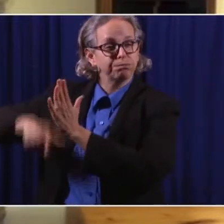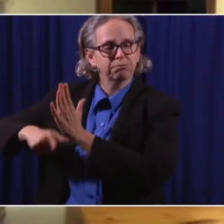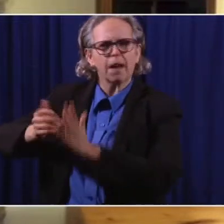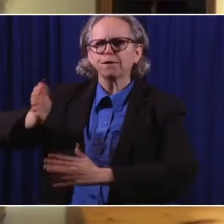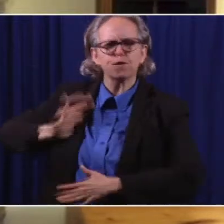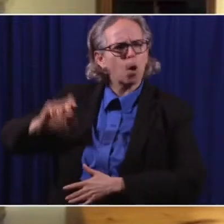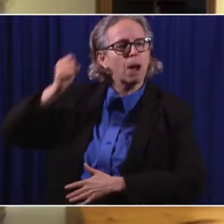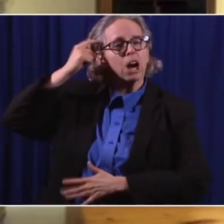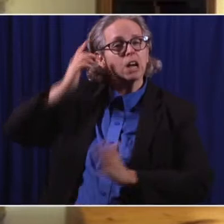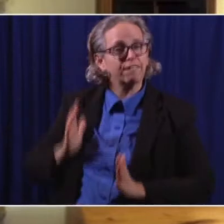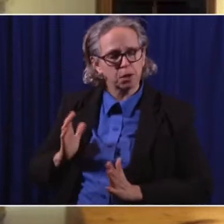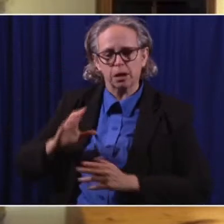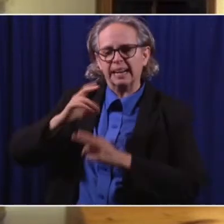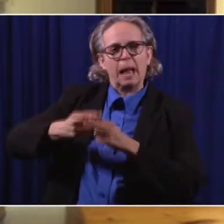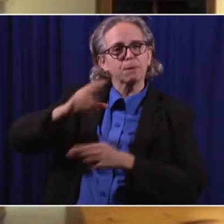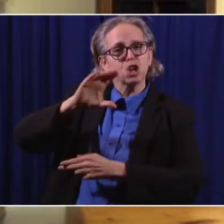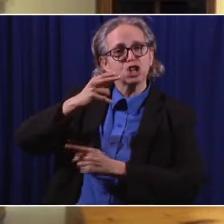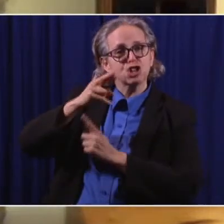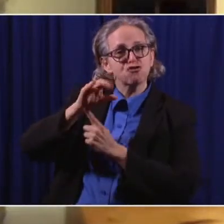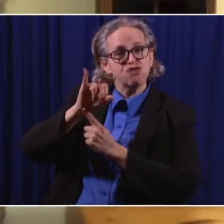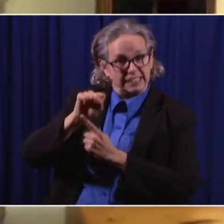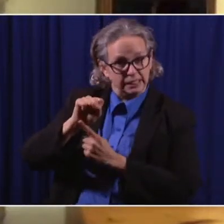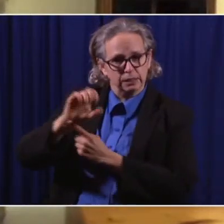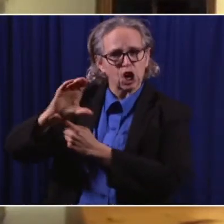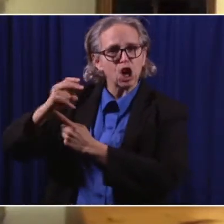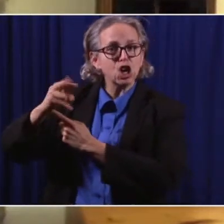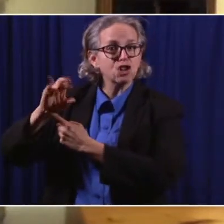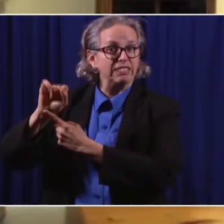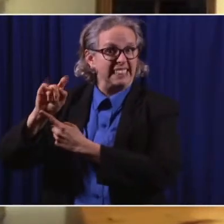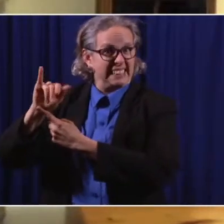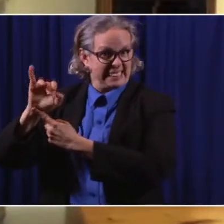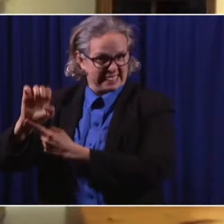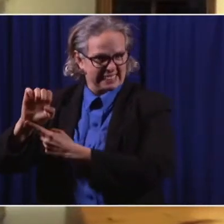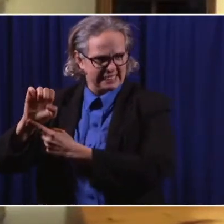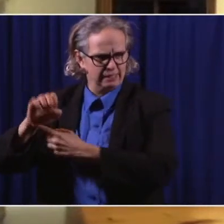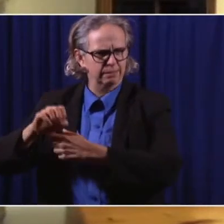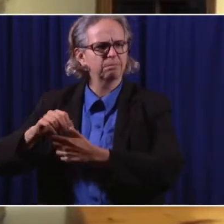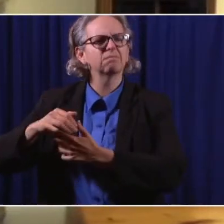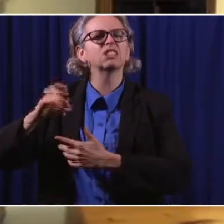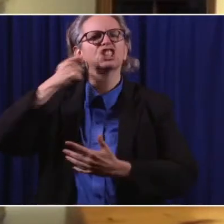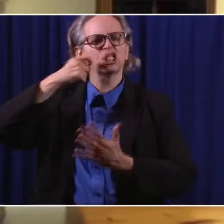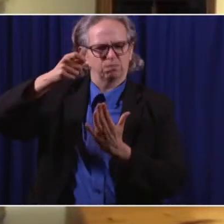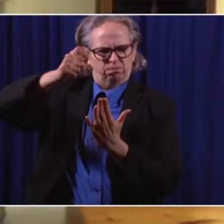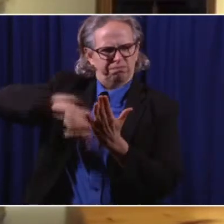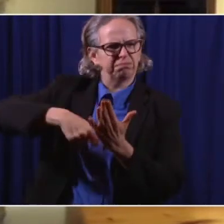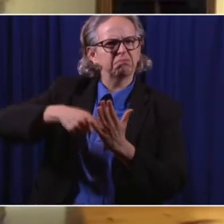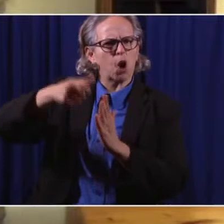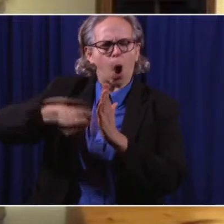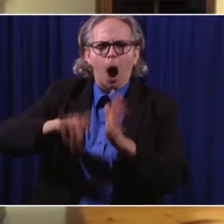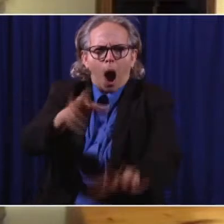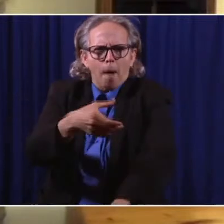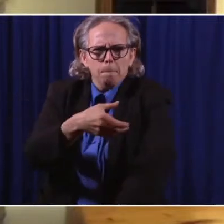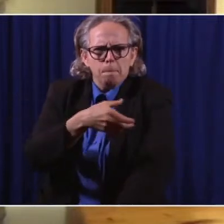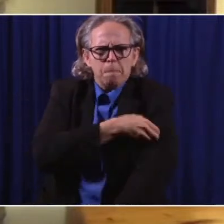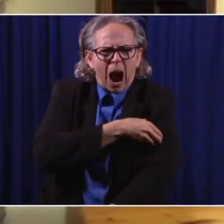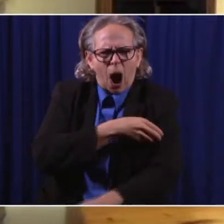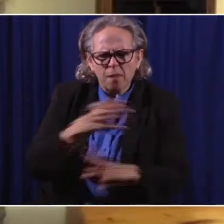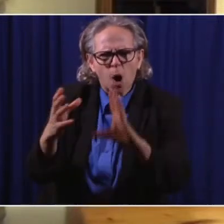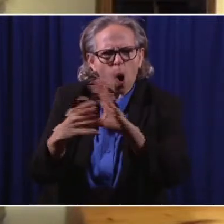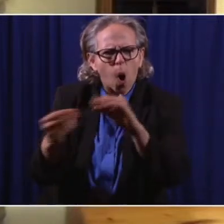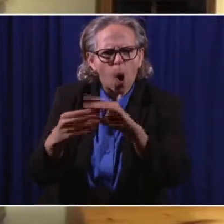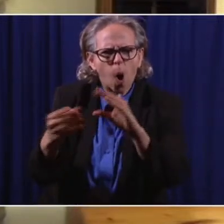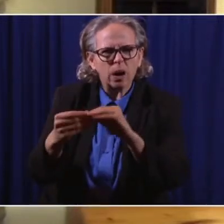his personal experience with COVID. Governor Christie, in his characteristic way of speaking